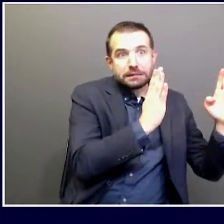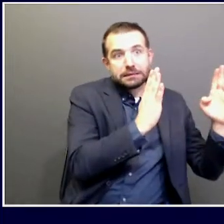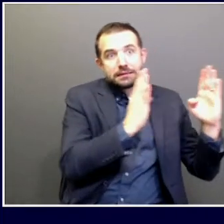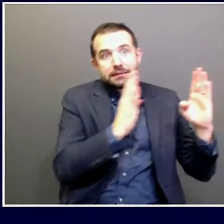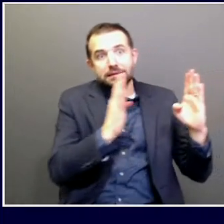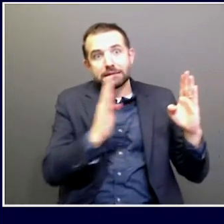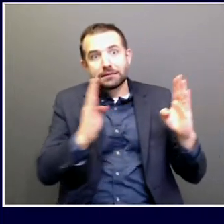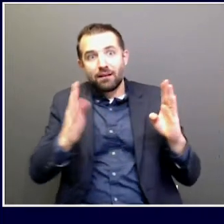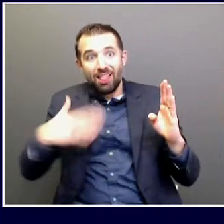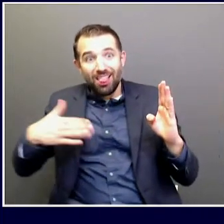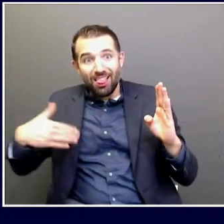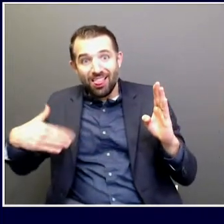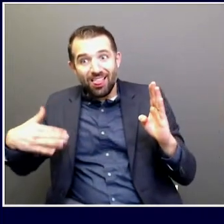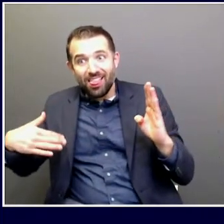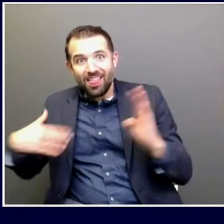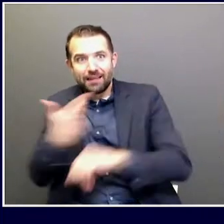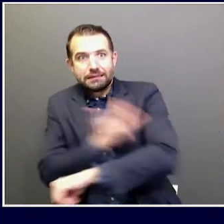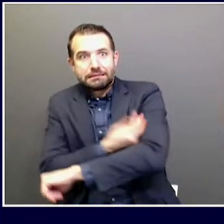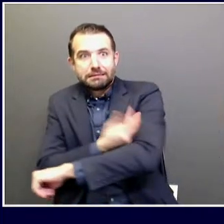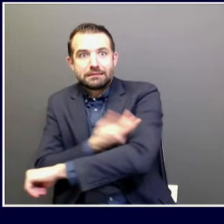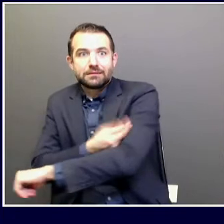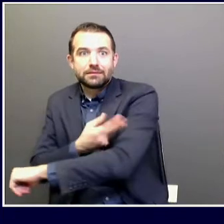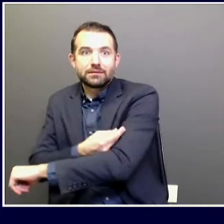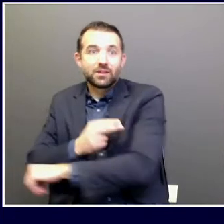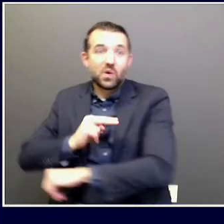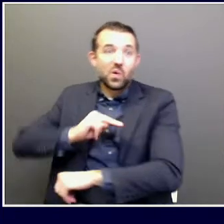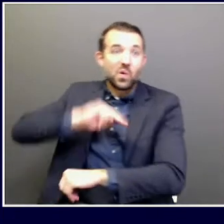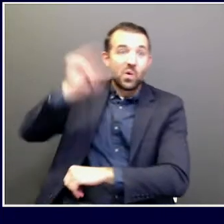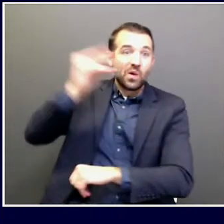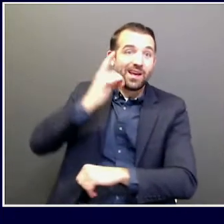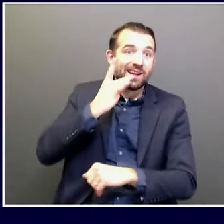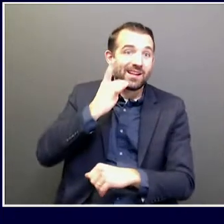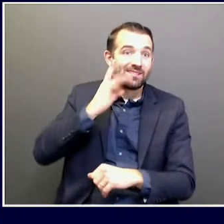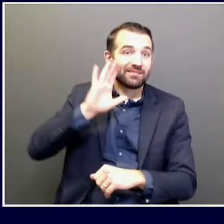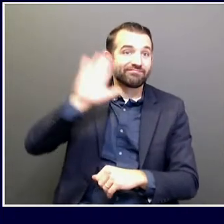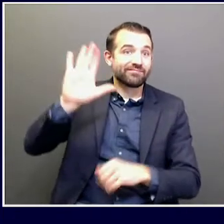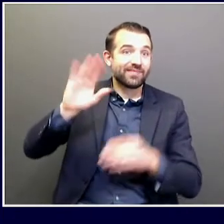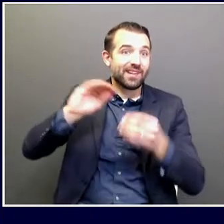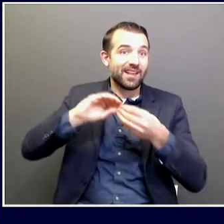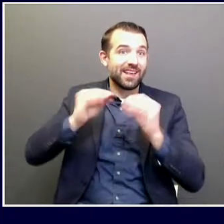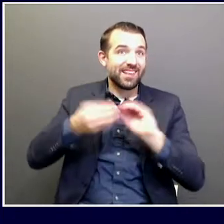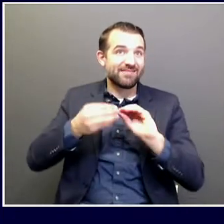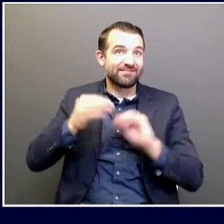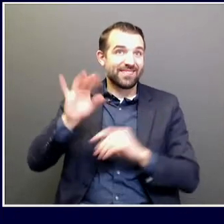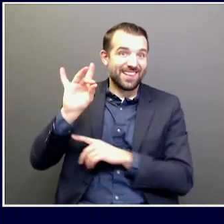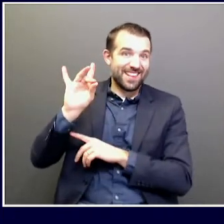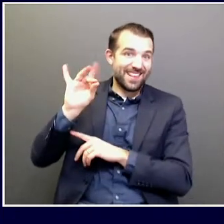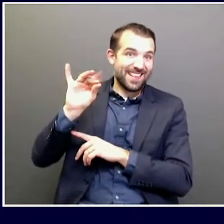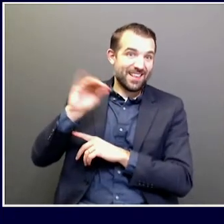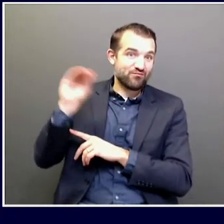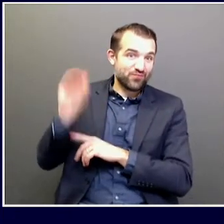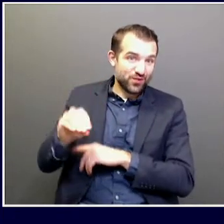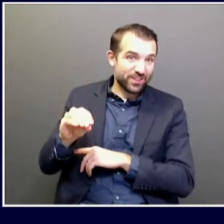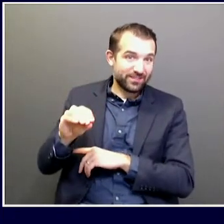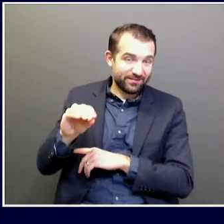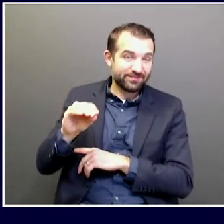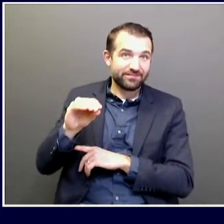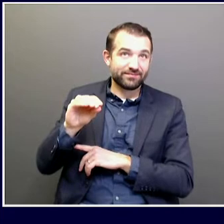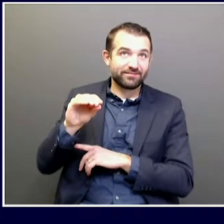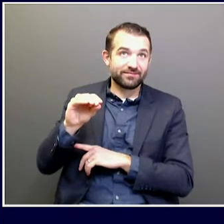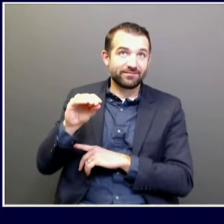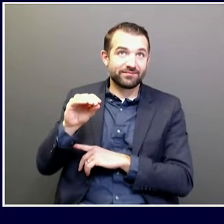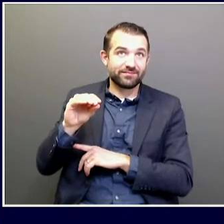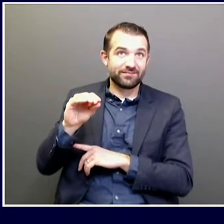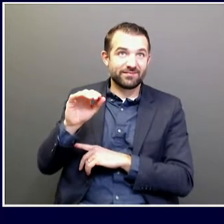Northern Lights numbers as well, what we see there is right now 80% of the people across Northern Light facilities,